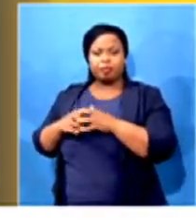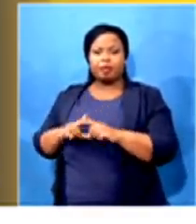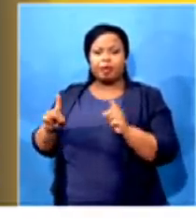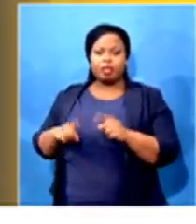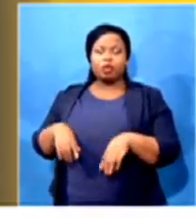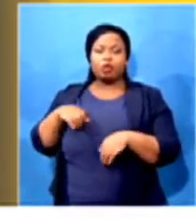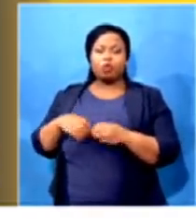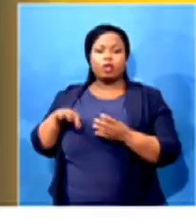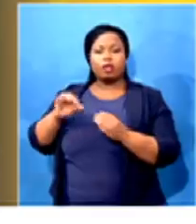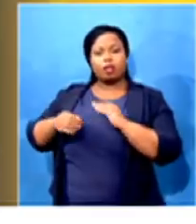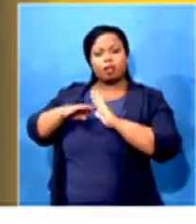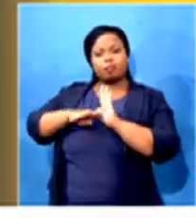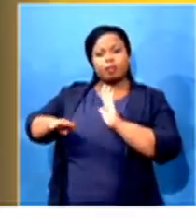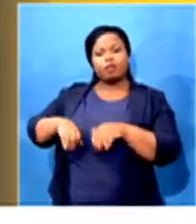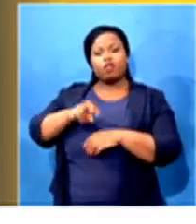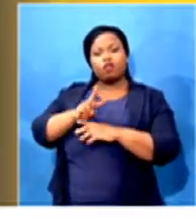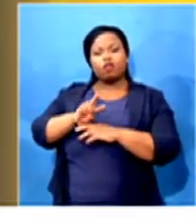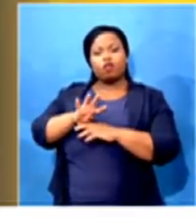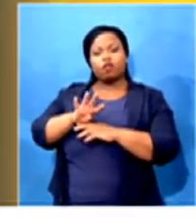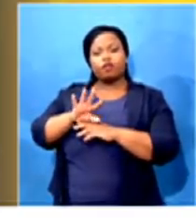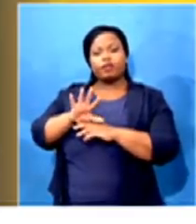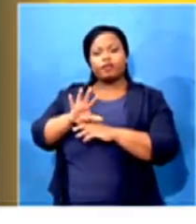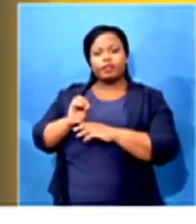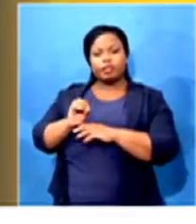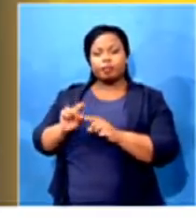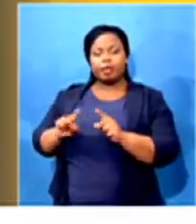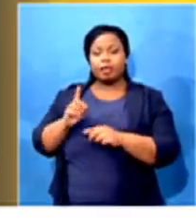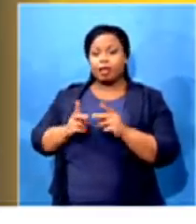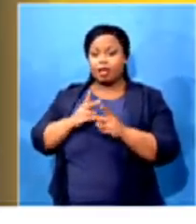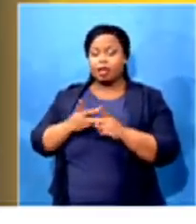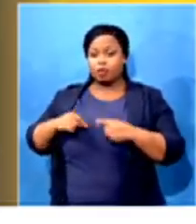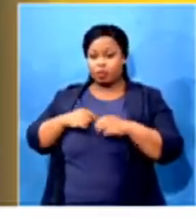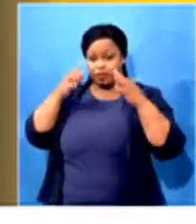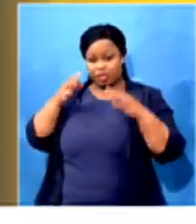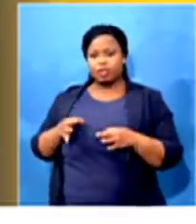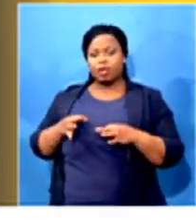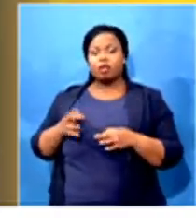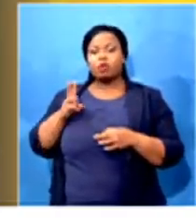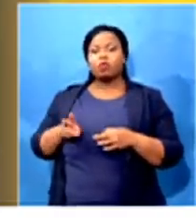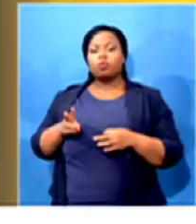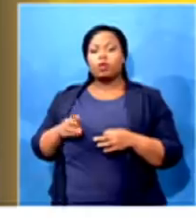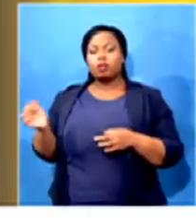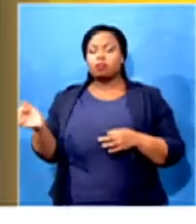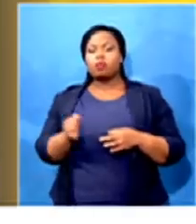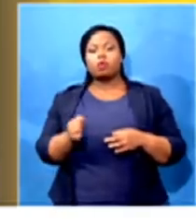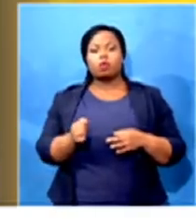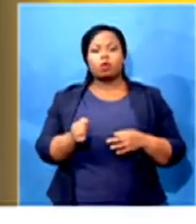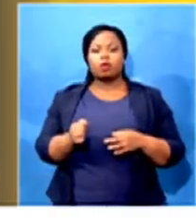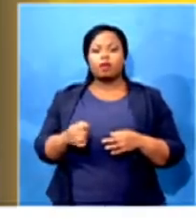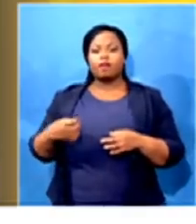and that's a lot as well. Right. Then with the temporary structure, we decided that we are going to put up 4